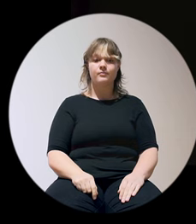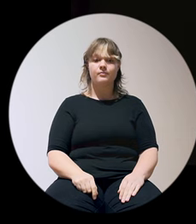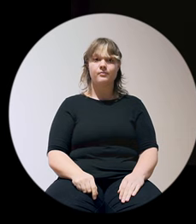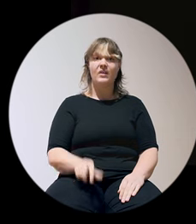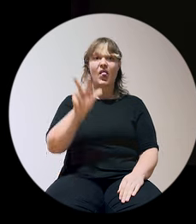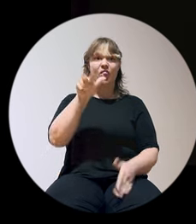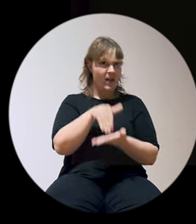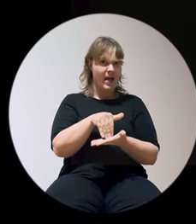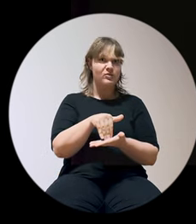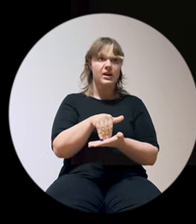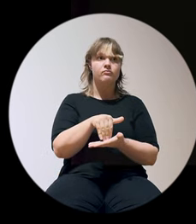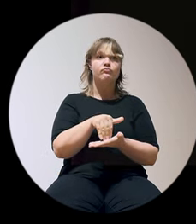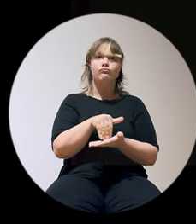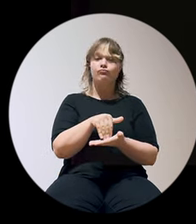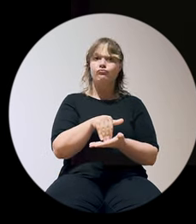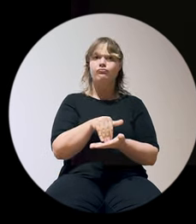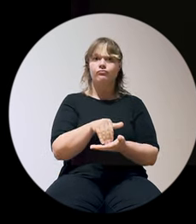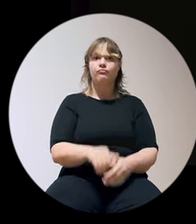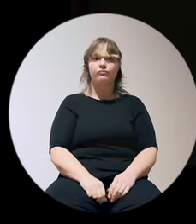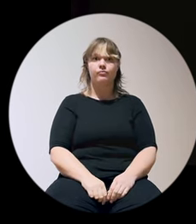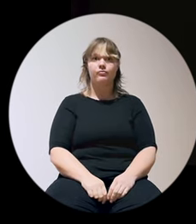$2,800. $3,000 ahead of you.